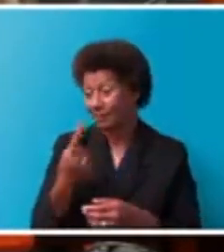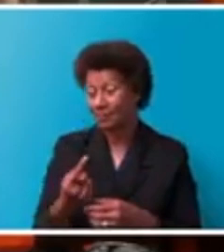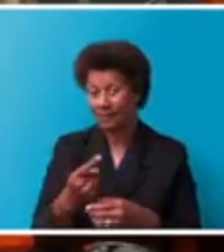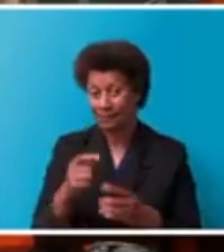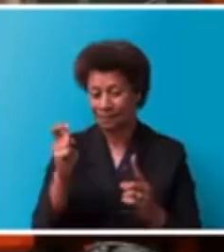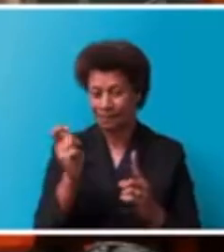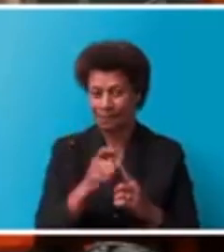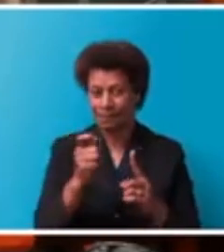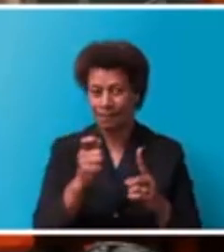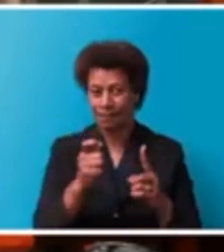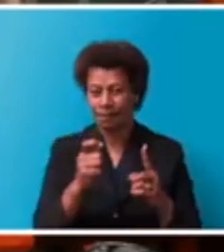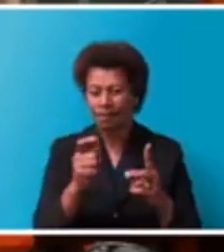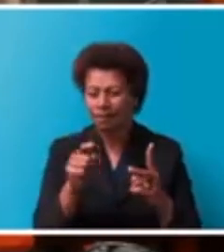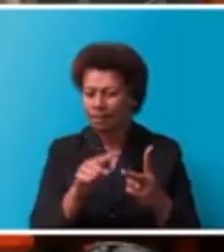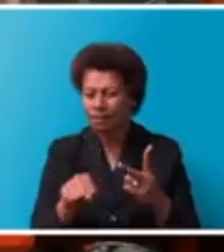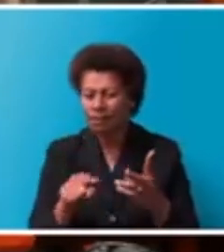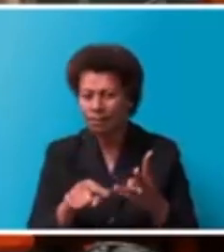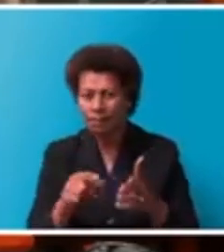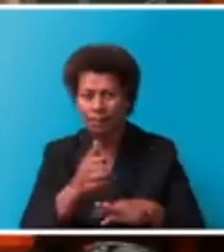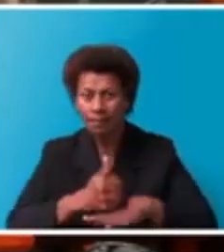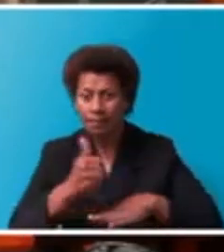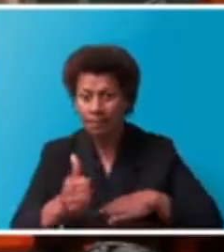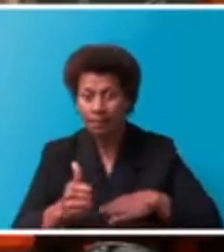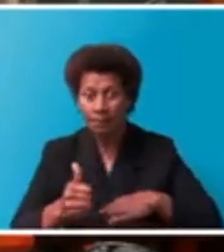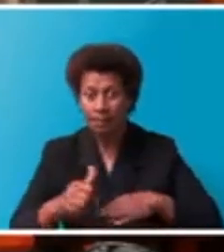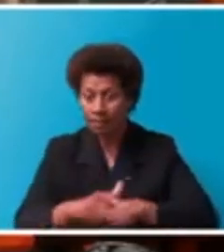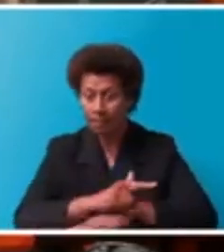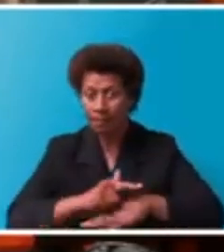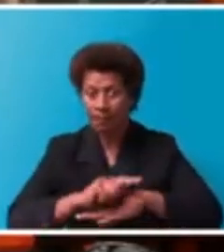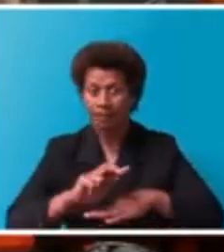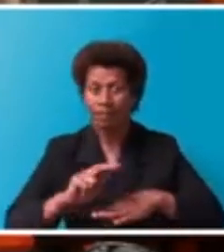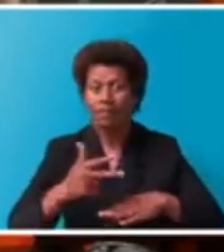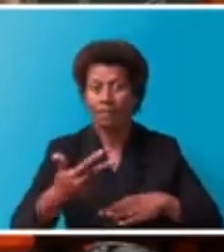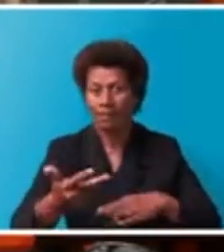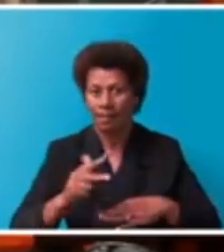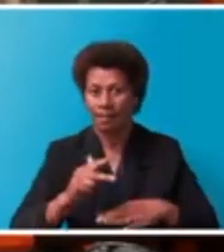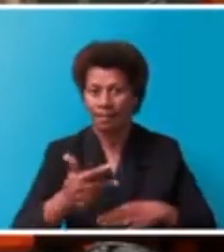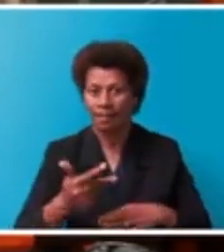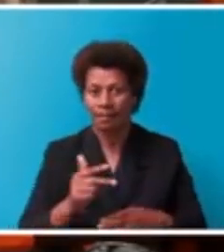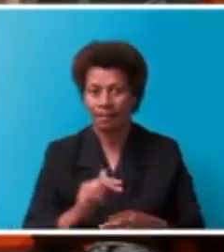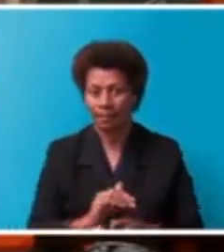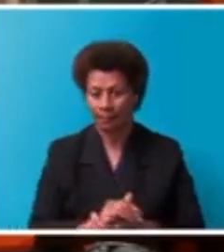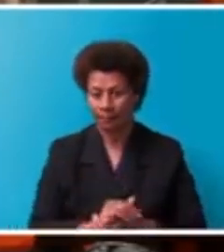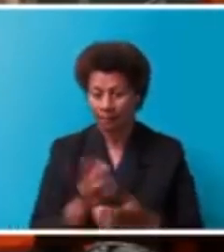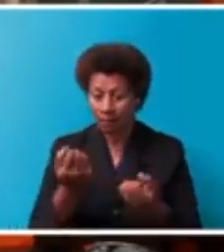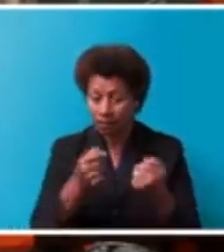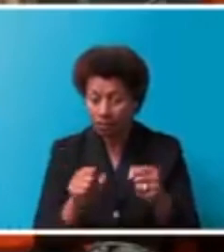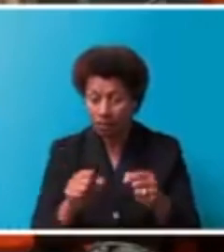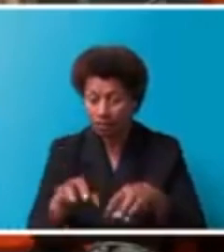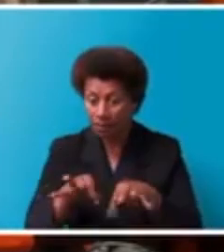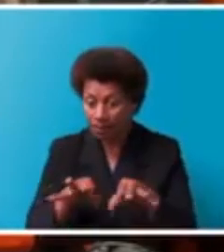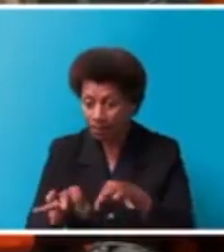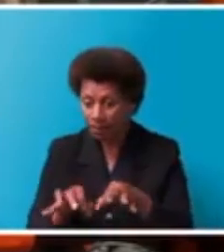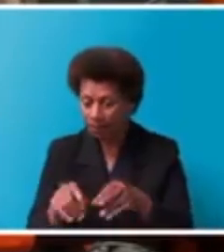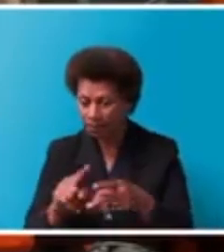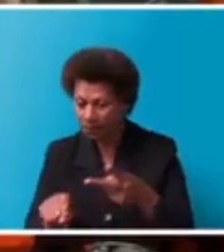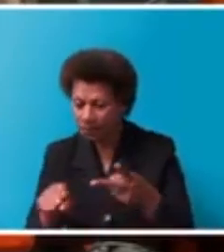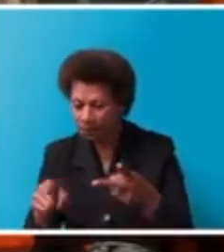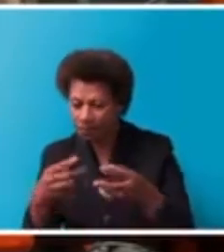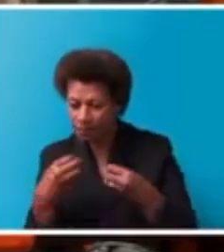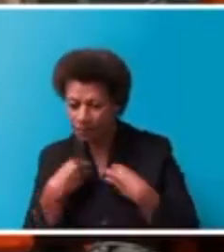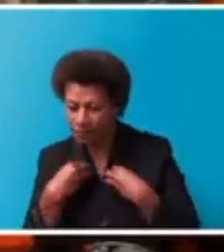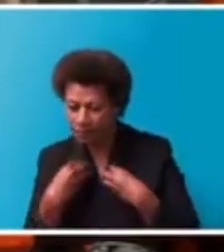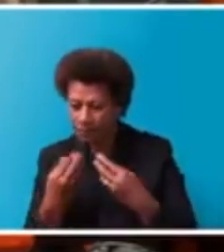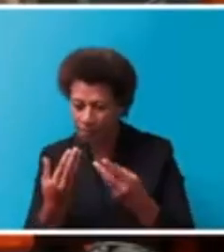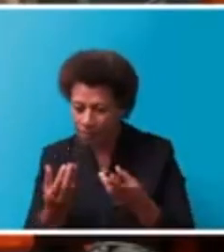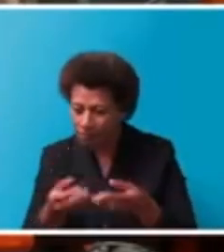and identification of state lands for higher return investment. This strategic approach aims to attract investment and foster the